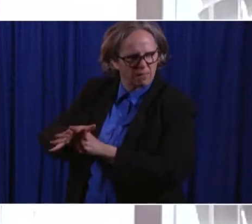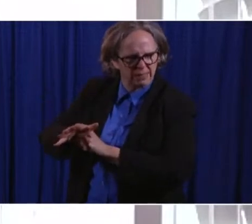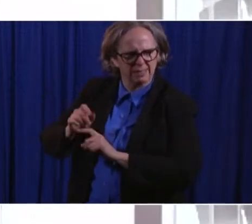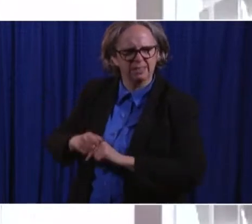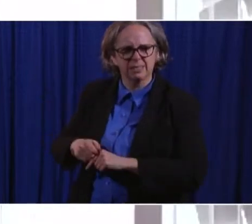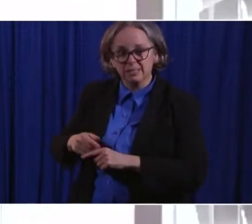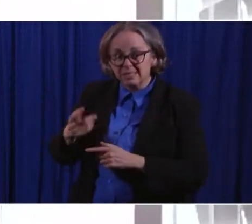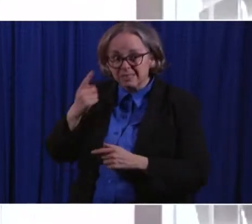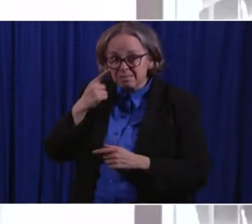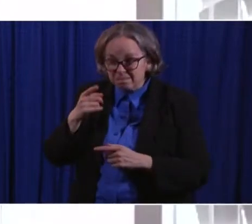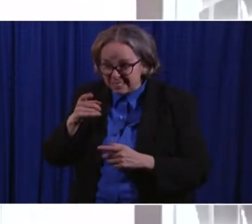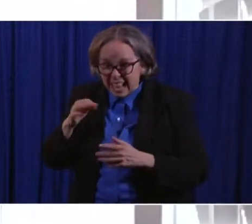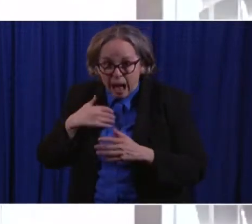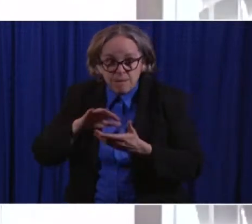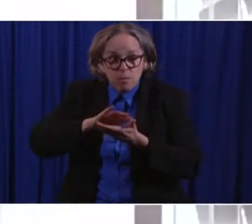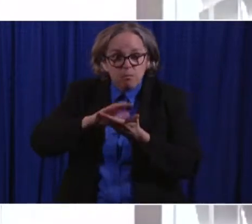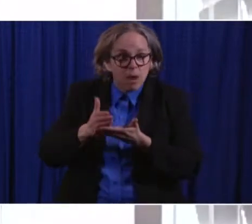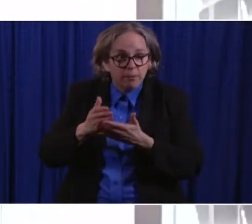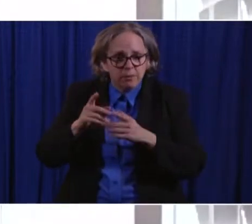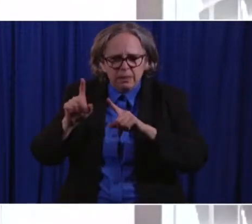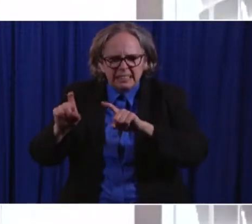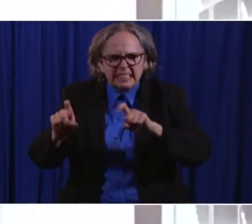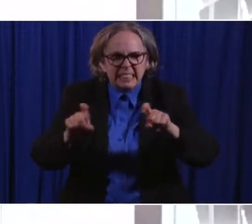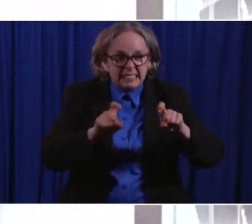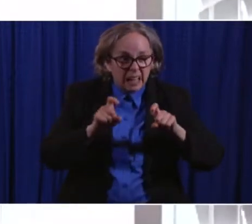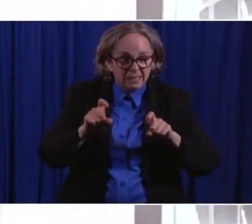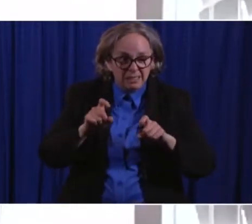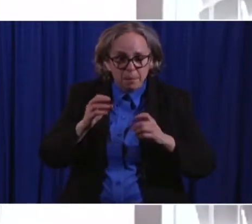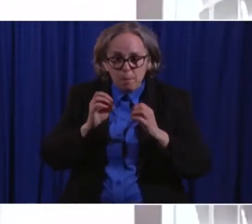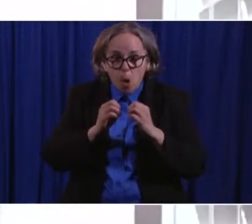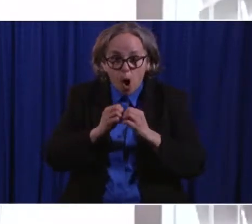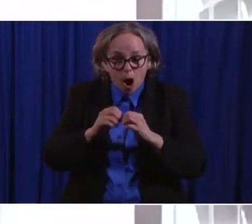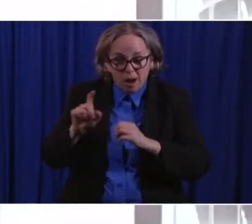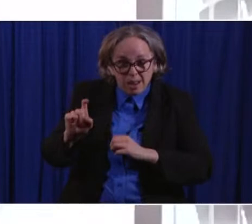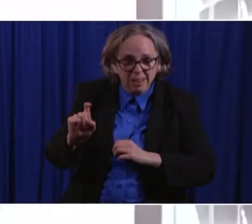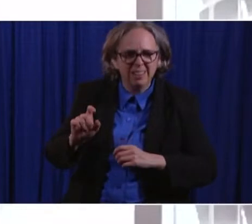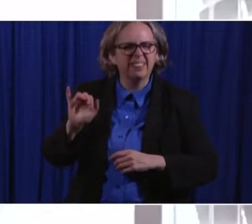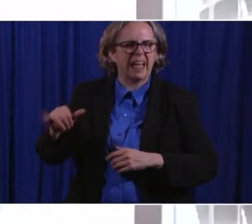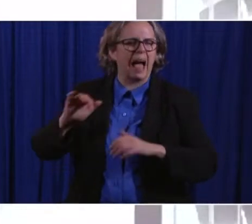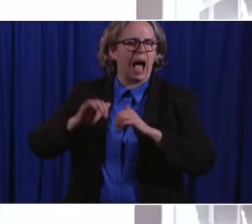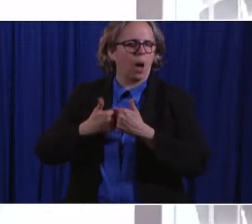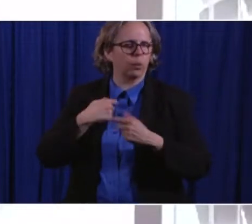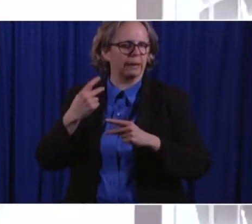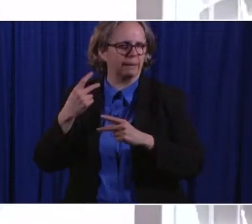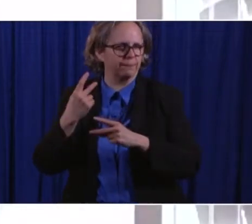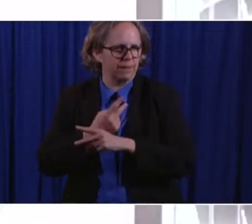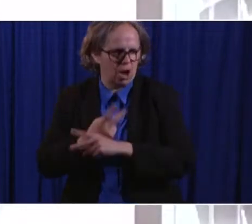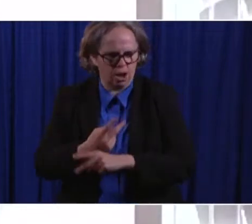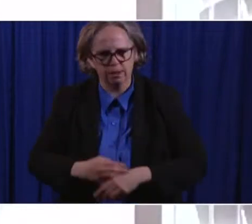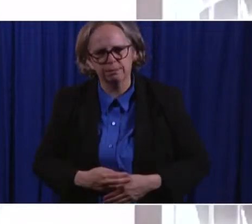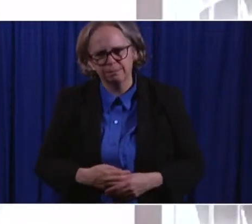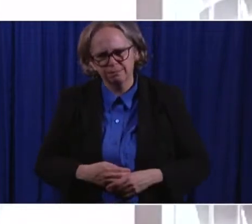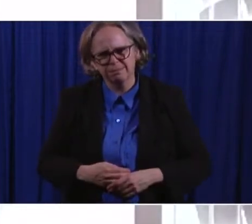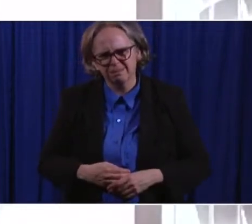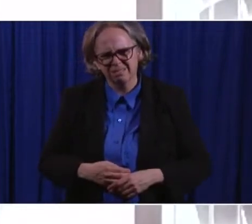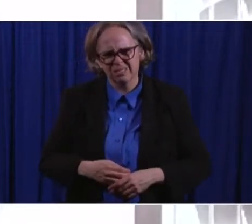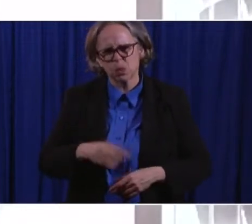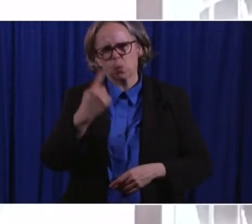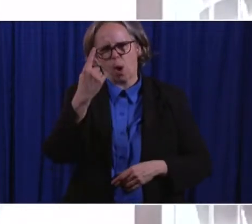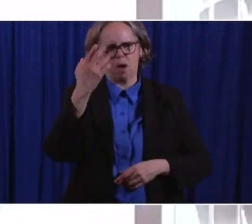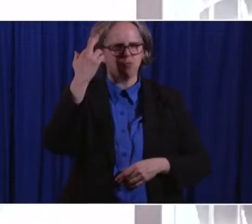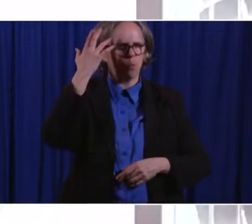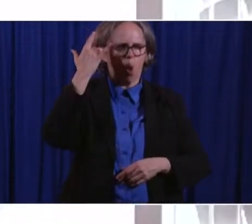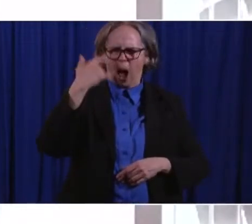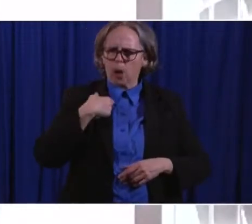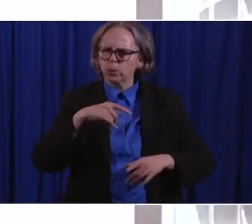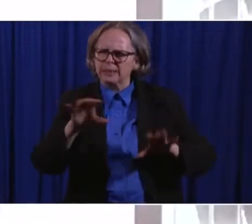available to run an additional test, the genomic test. Layer onto that the fact that there are a limited number